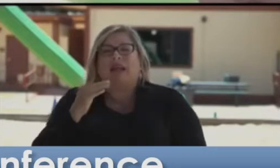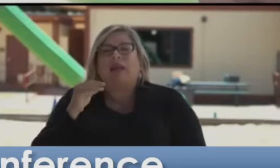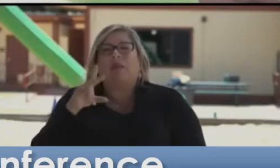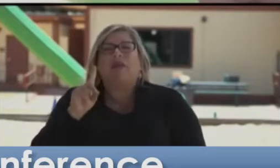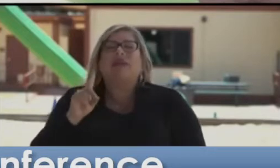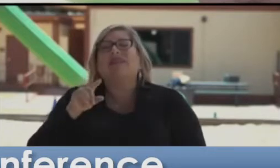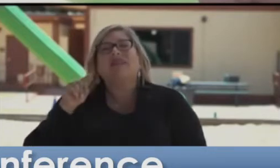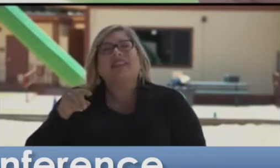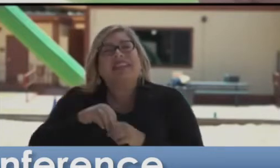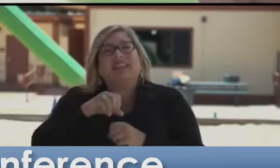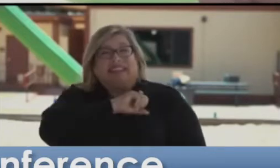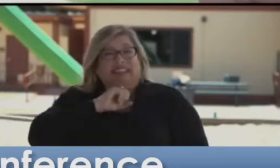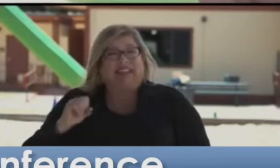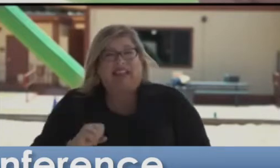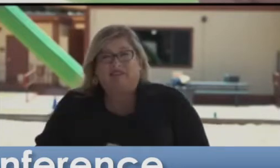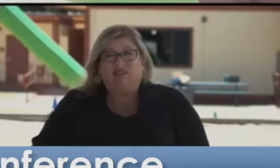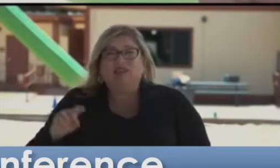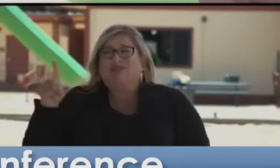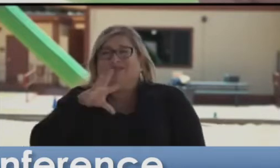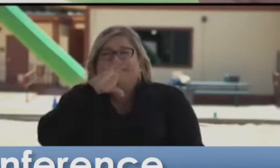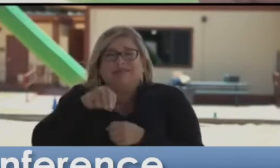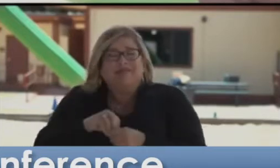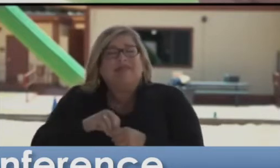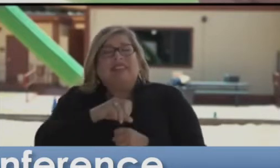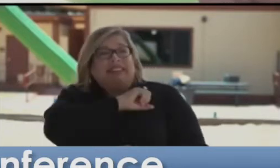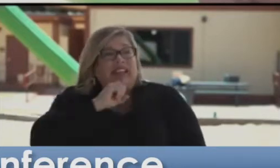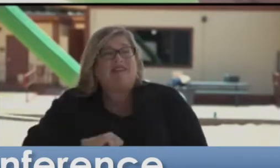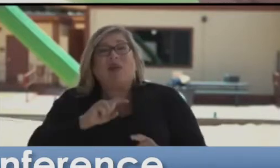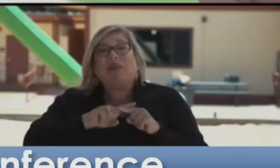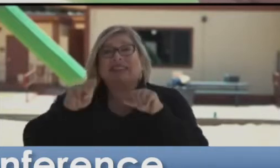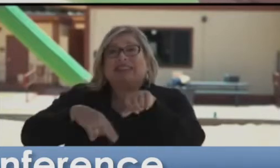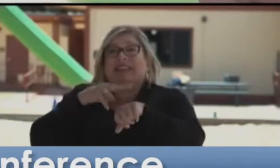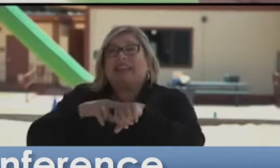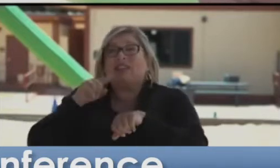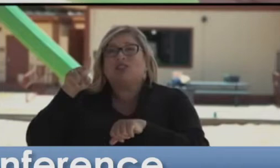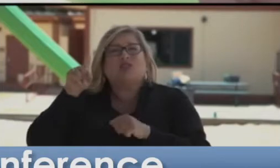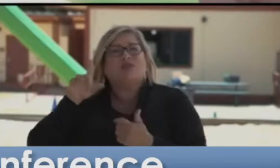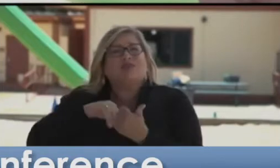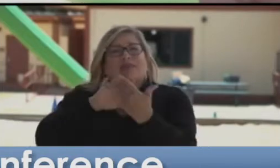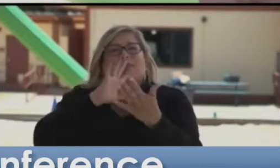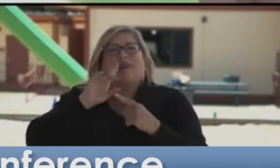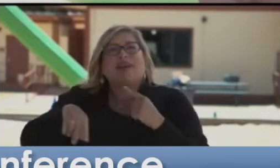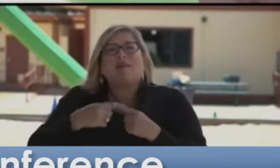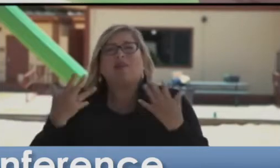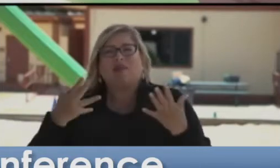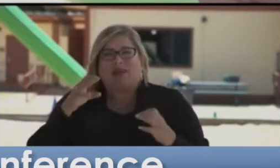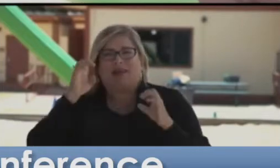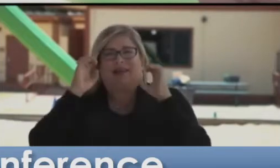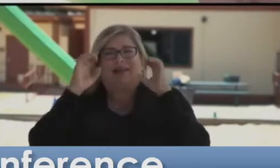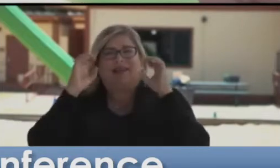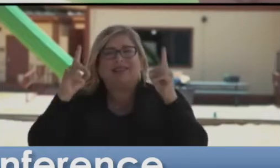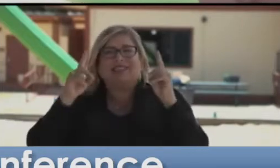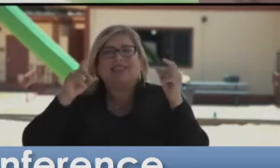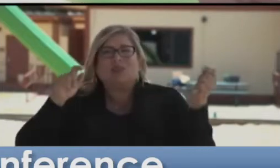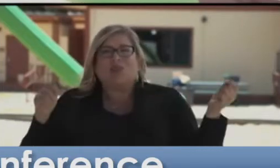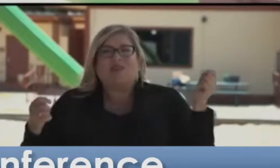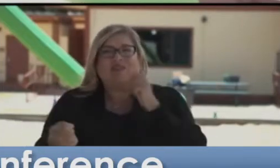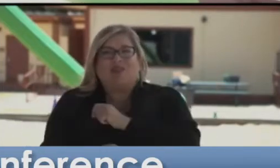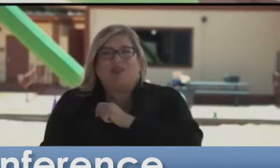she's done nationally advising on education reform. One of her principal calling cards is